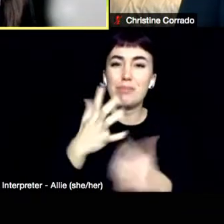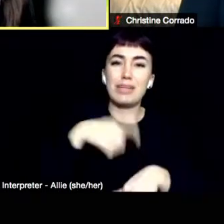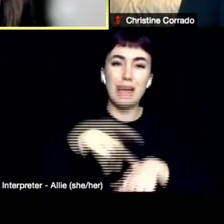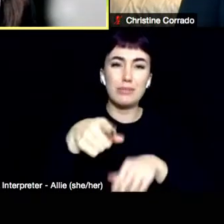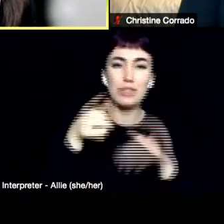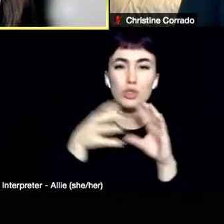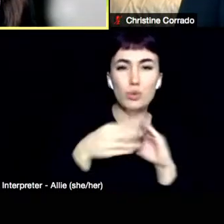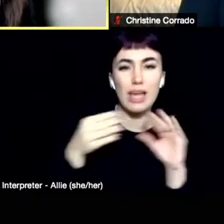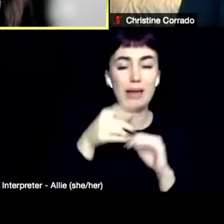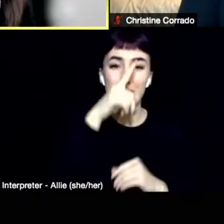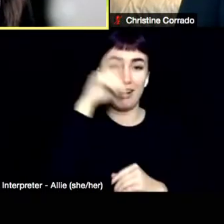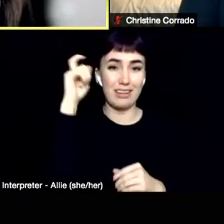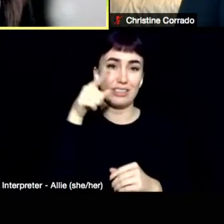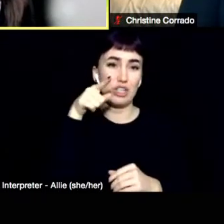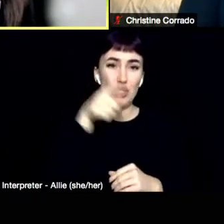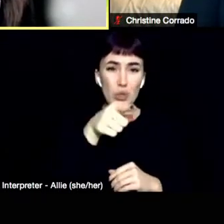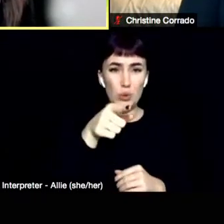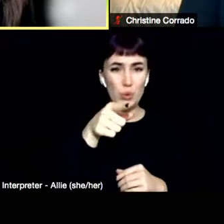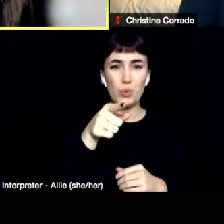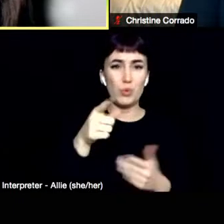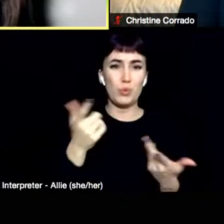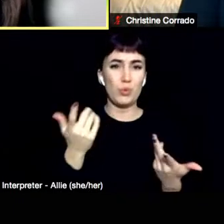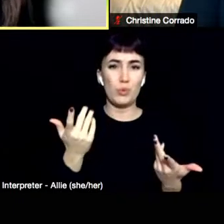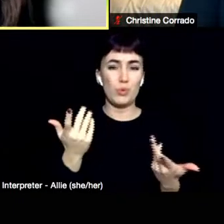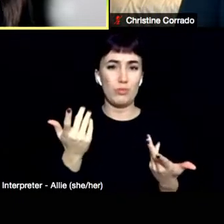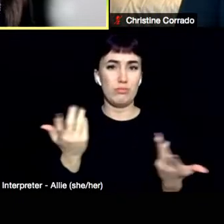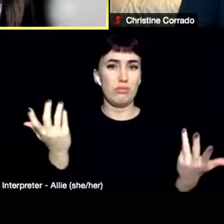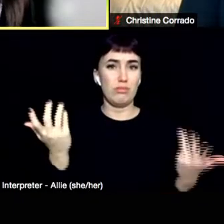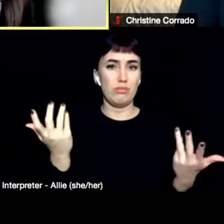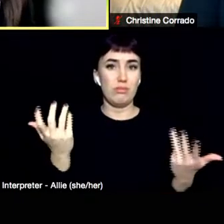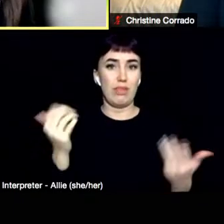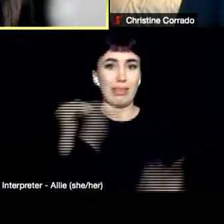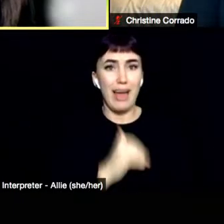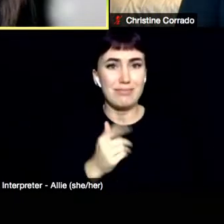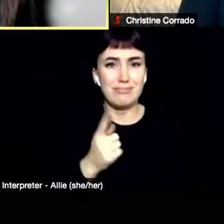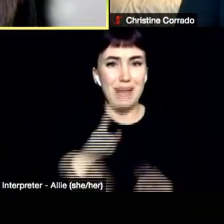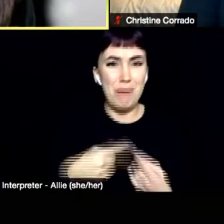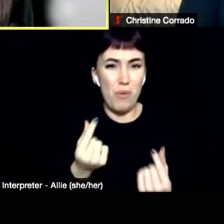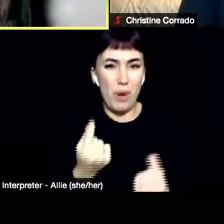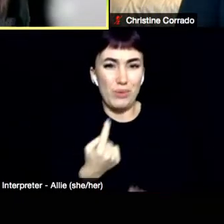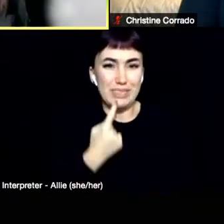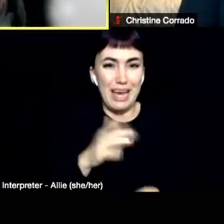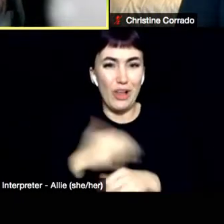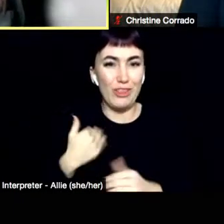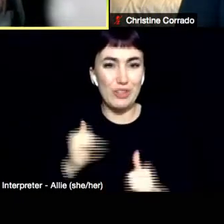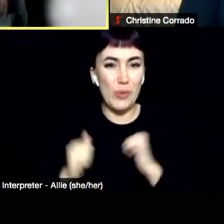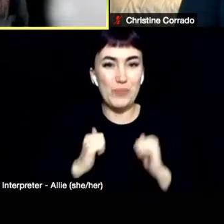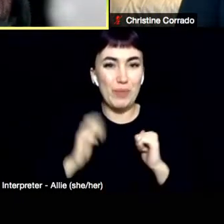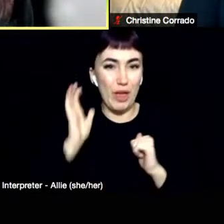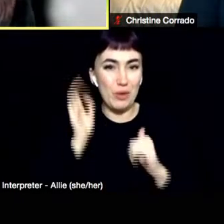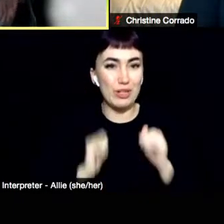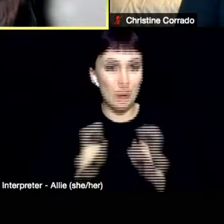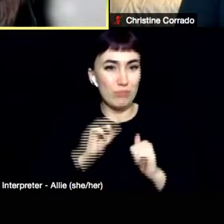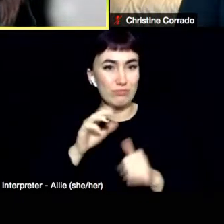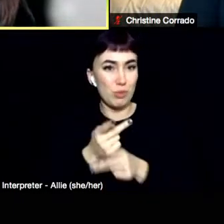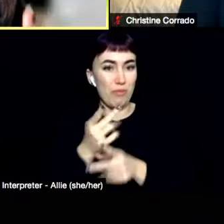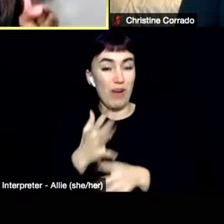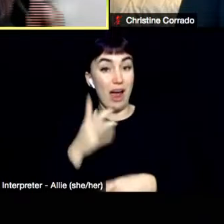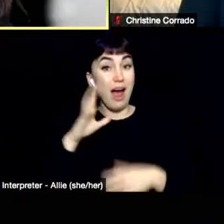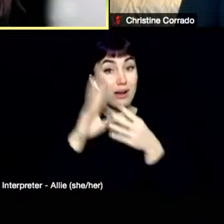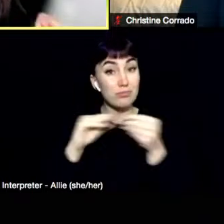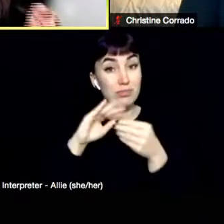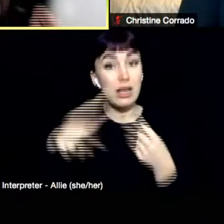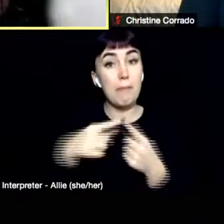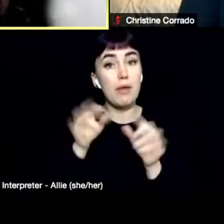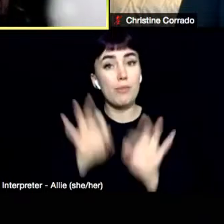said, because you have lied about what was said on that show, Supervisor Maley. I spoke about the